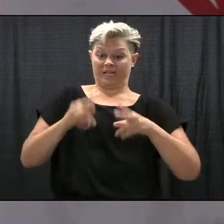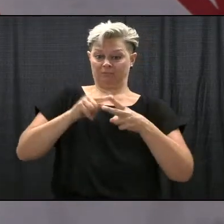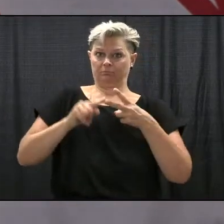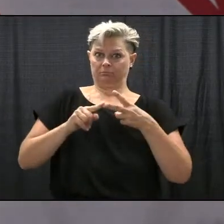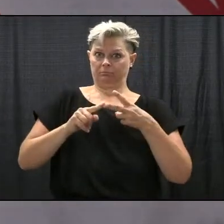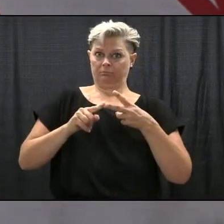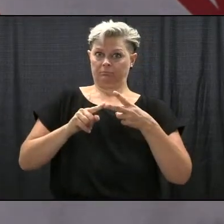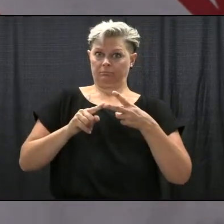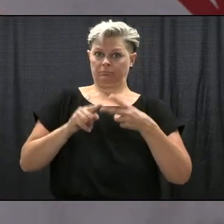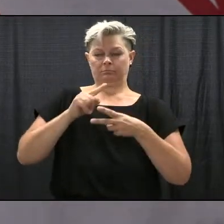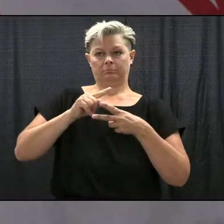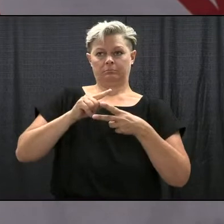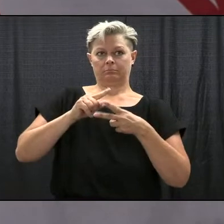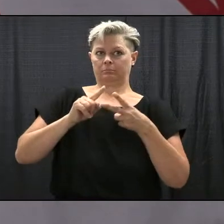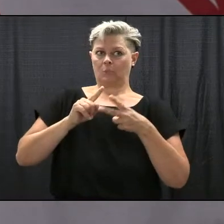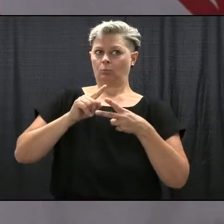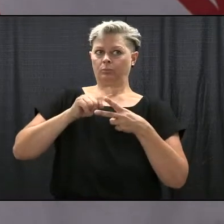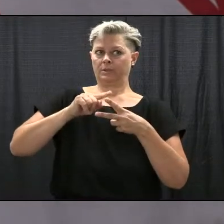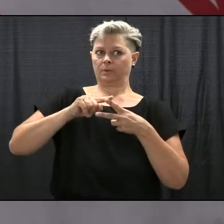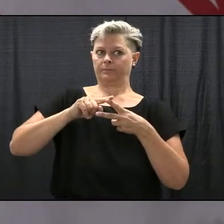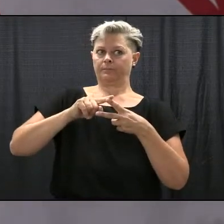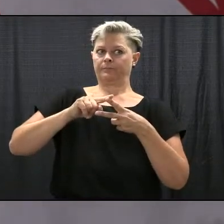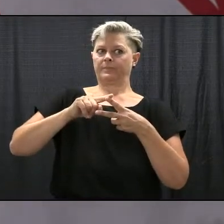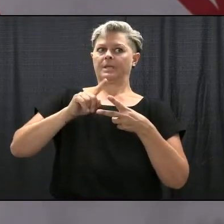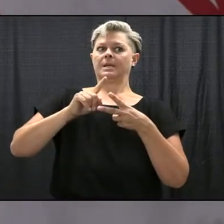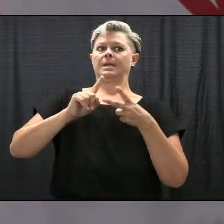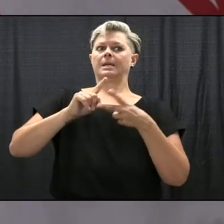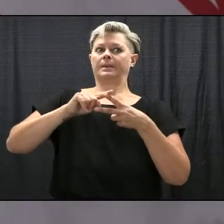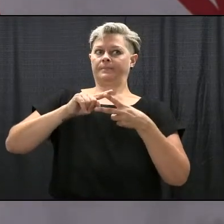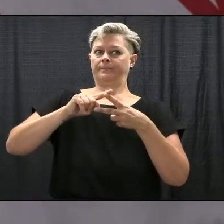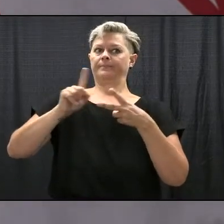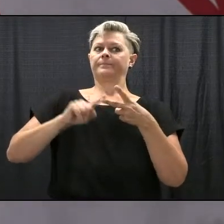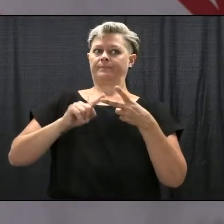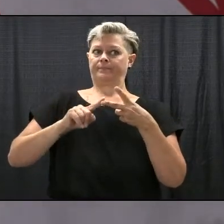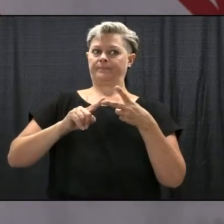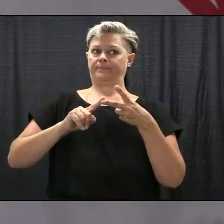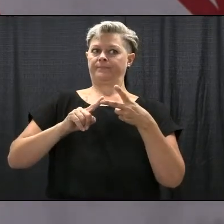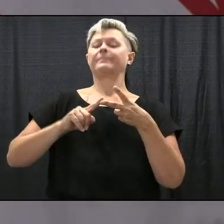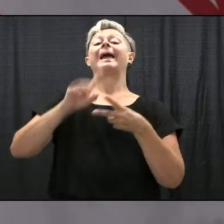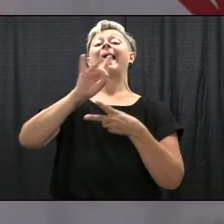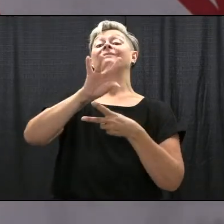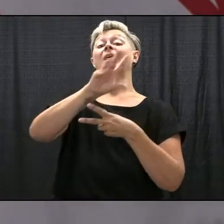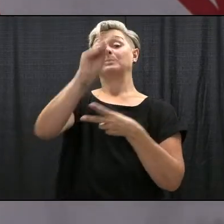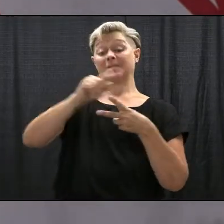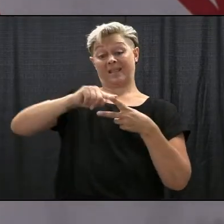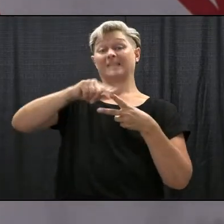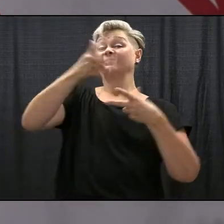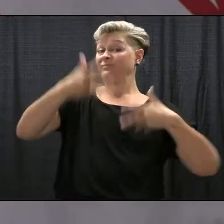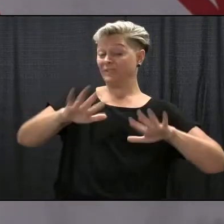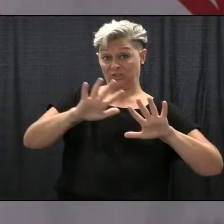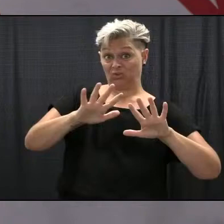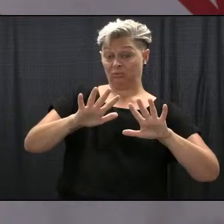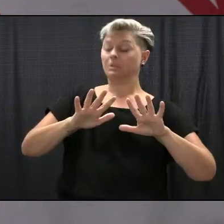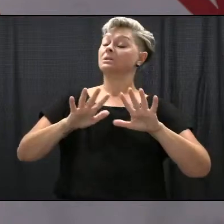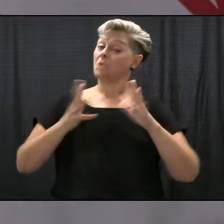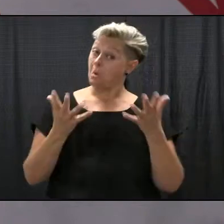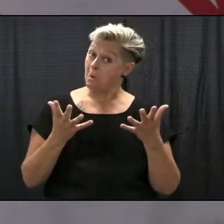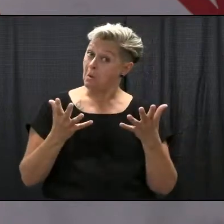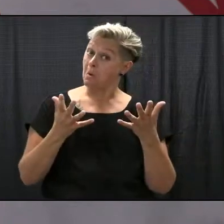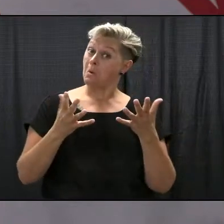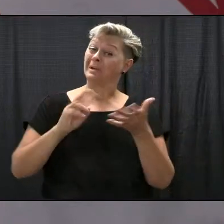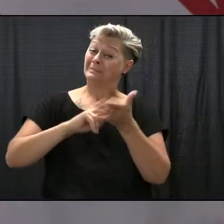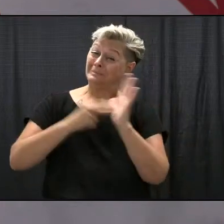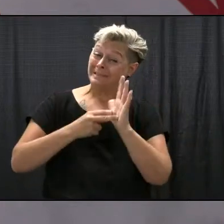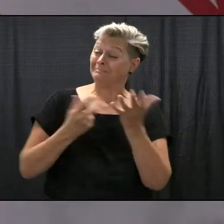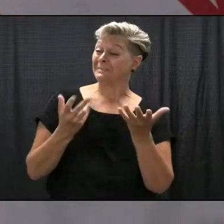that becomes less of a concern, obviously. But it is something that we're contemplating. For example, in the medical profession, you can't